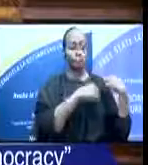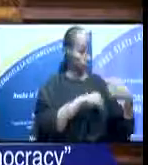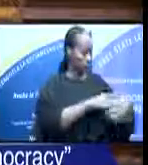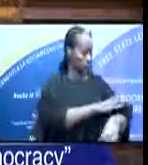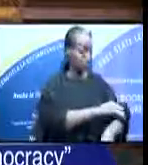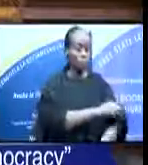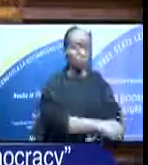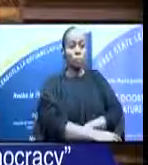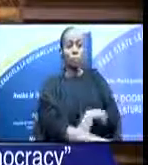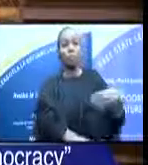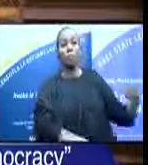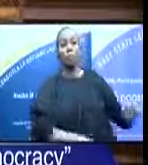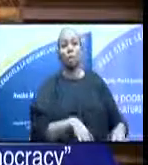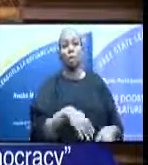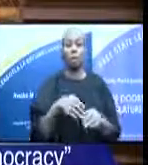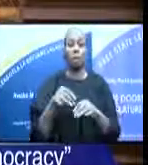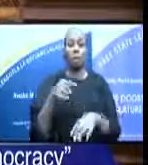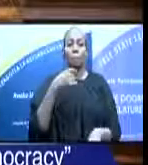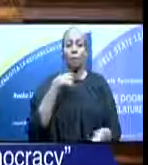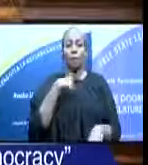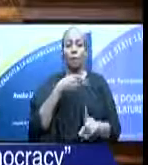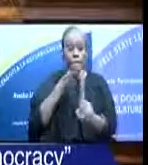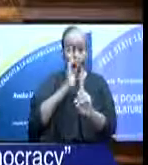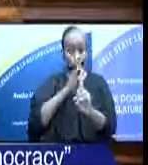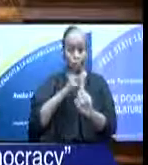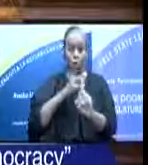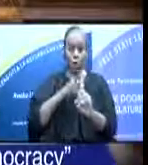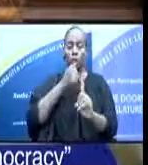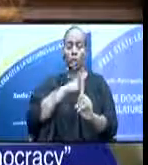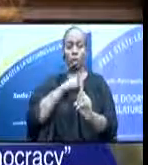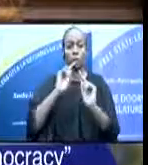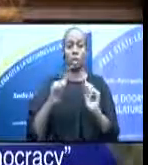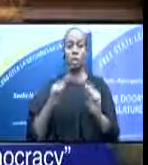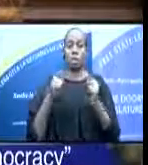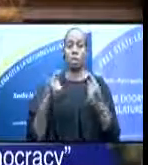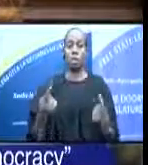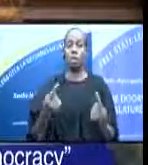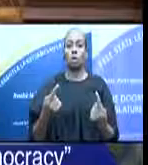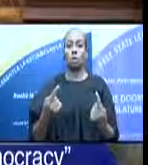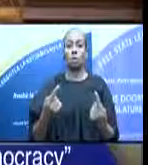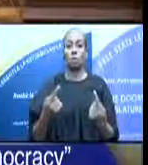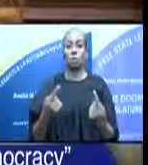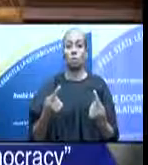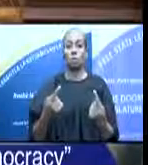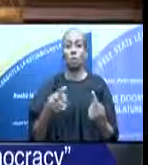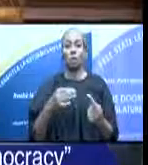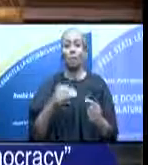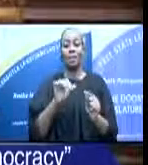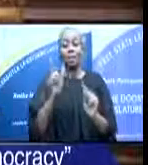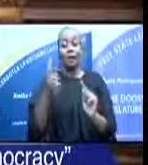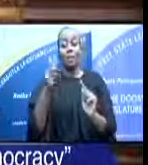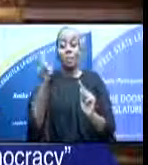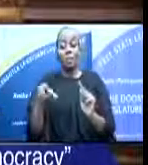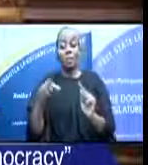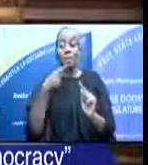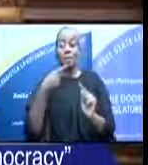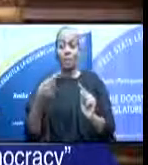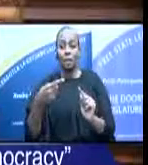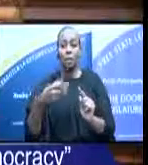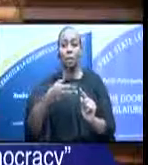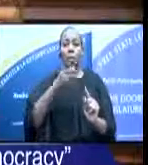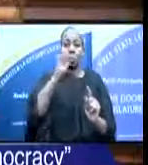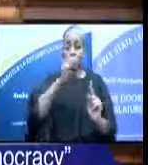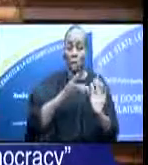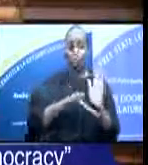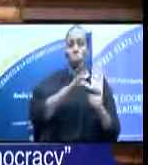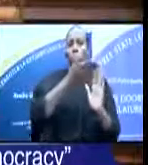No. She cannot raise a point of order on me. If she had something that is said by a person, raise what the